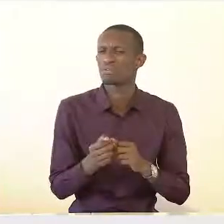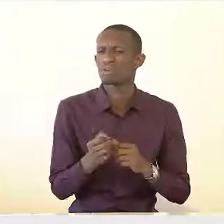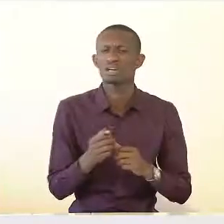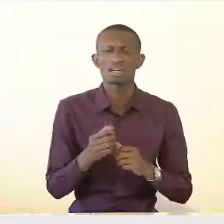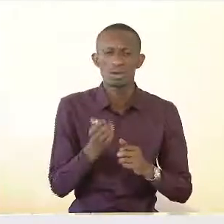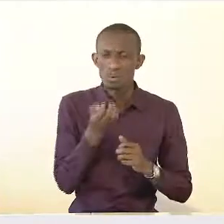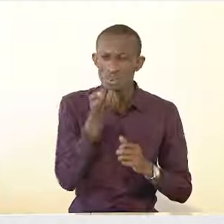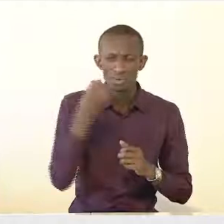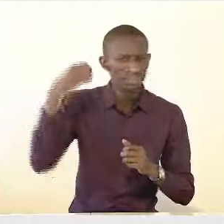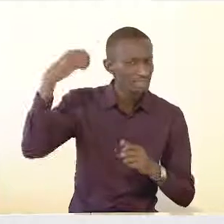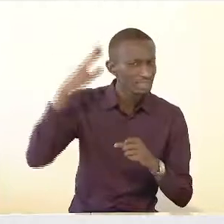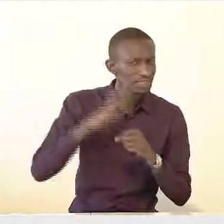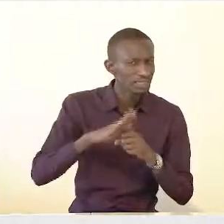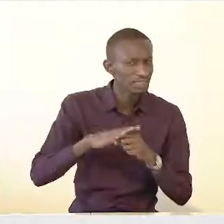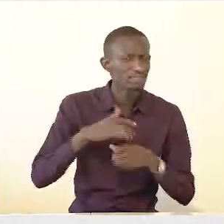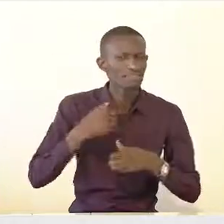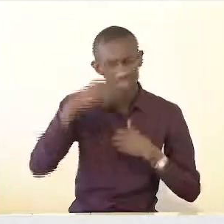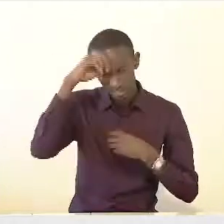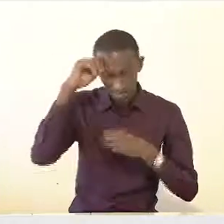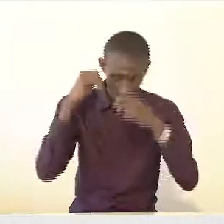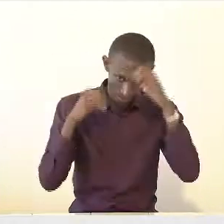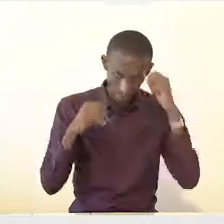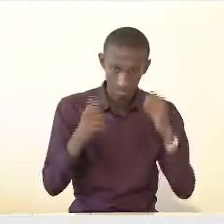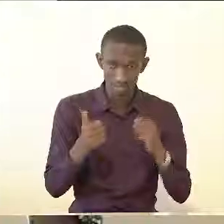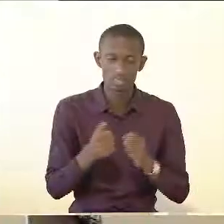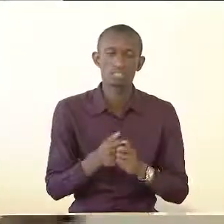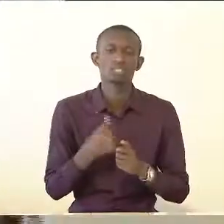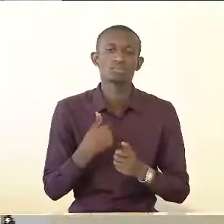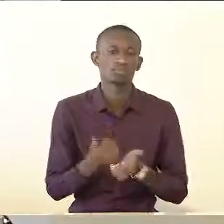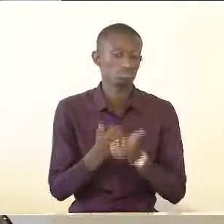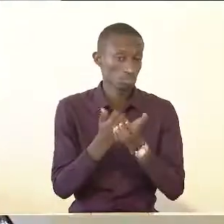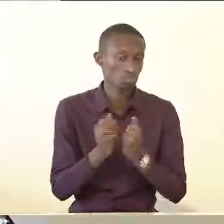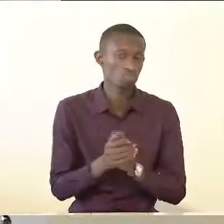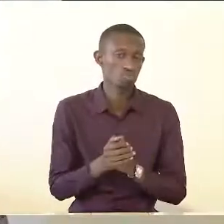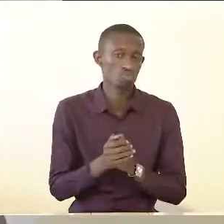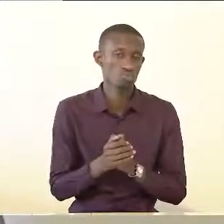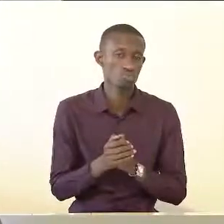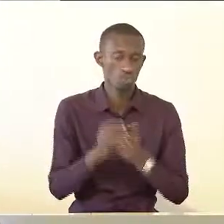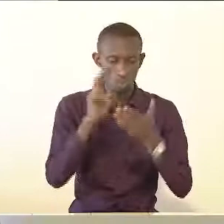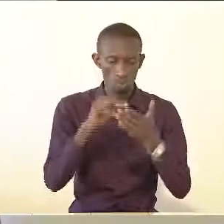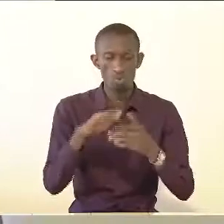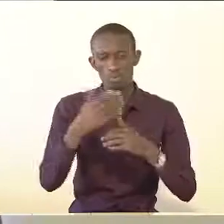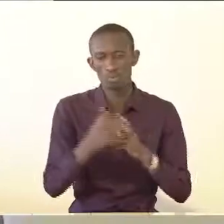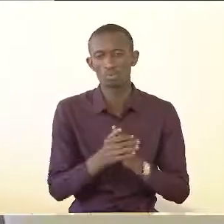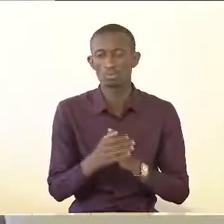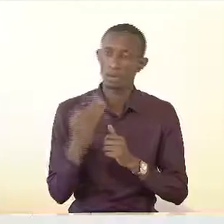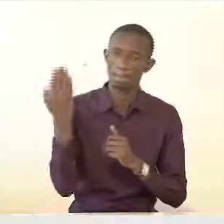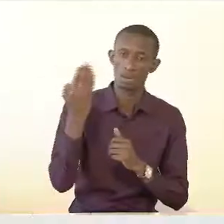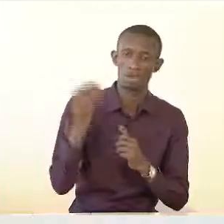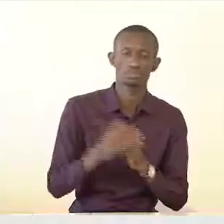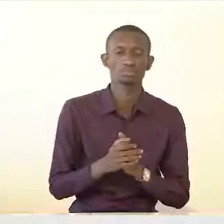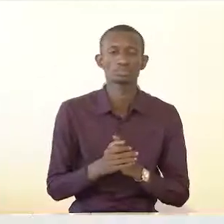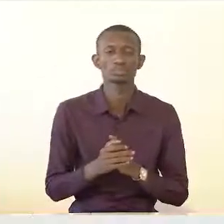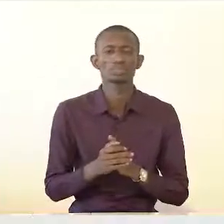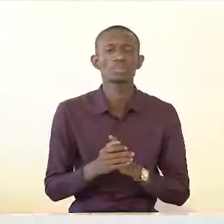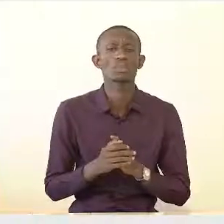are going to make a finding and we present it. So let's go. All animals generate